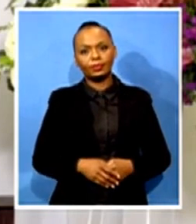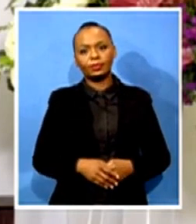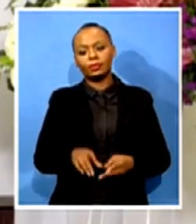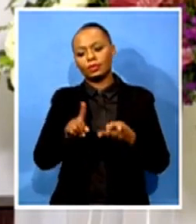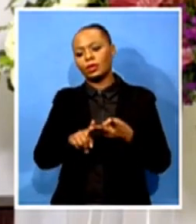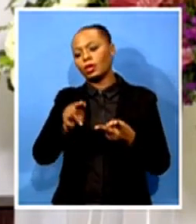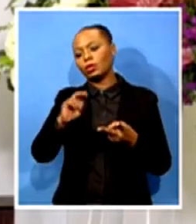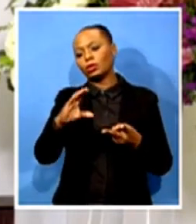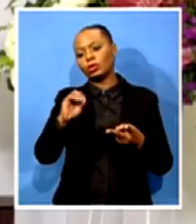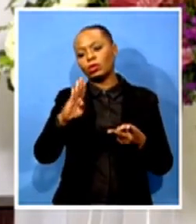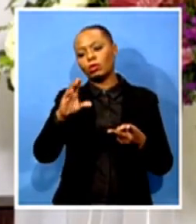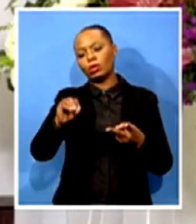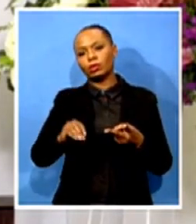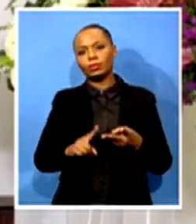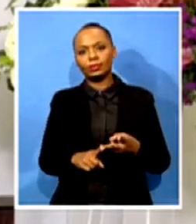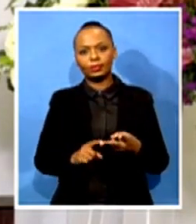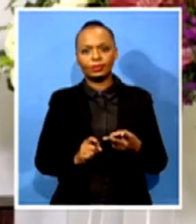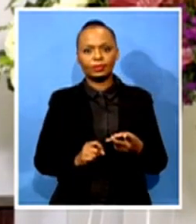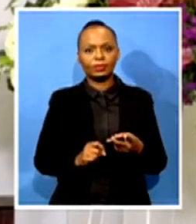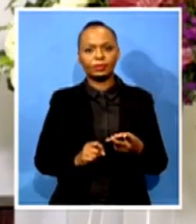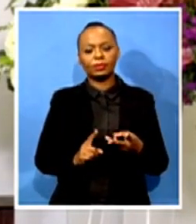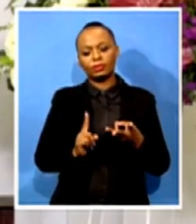nazo zonke ihlobo zakhona,